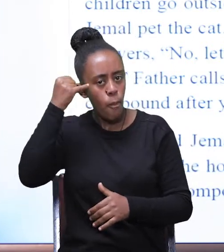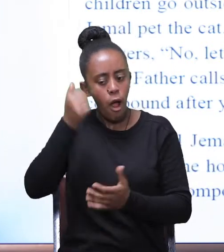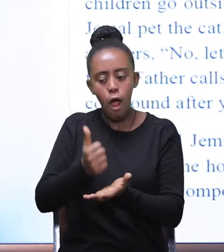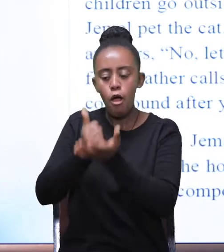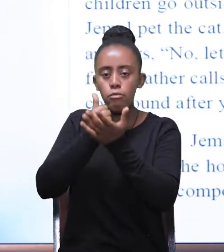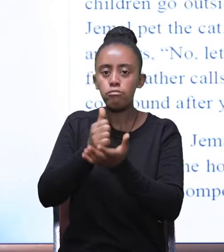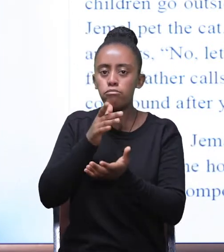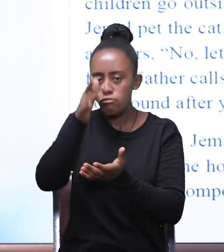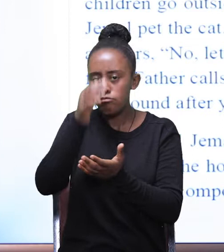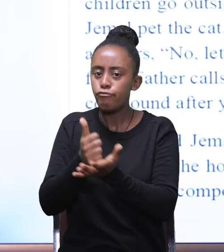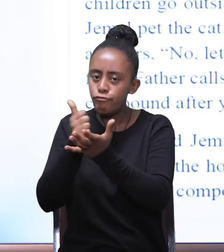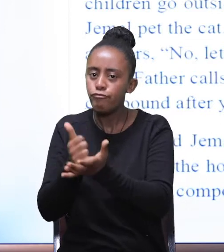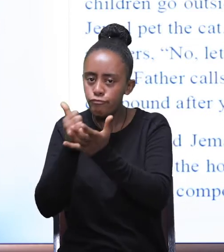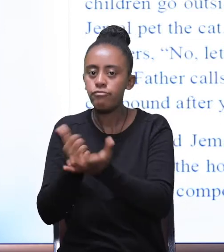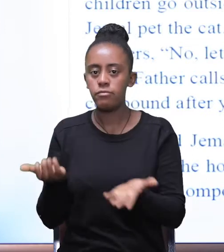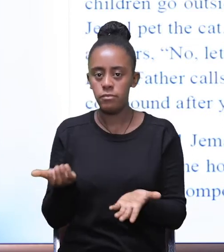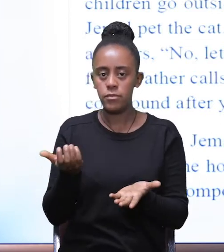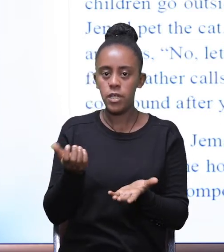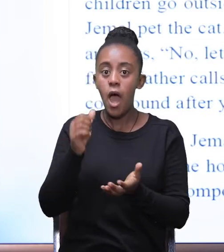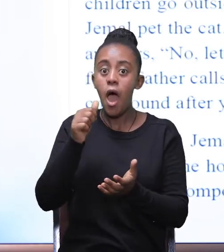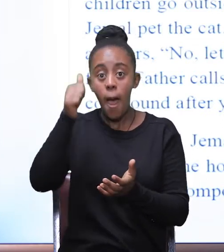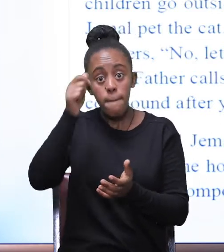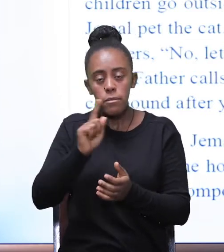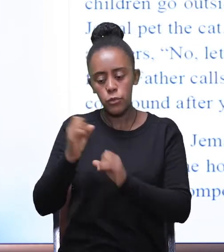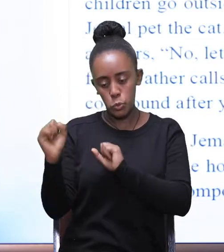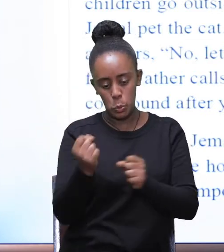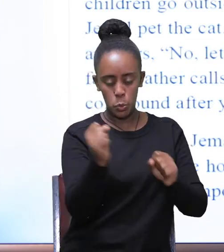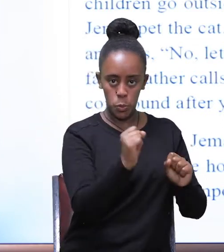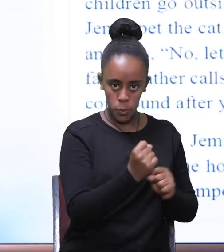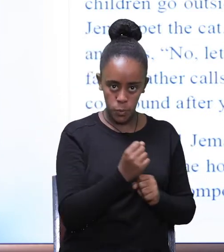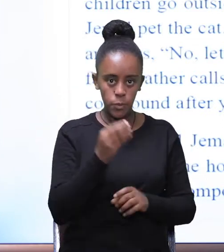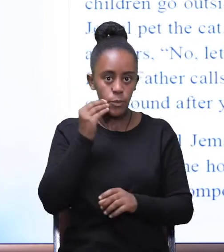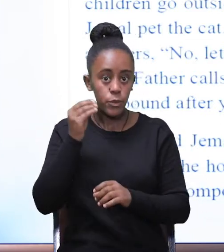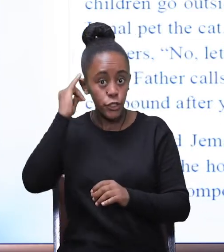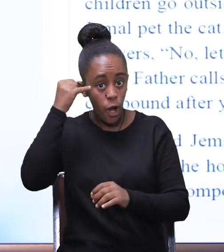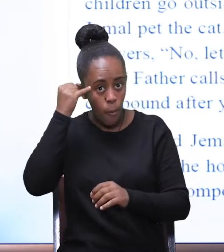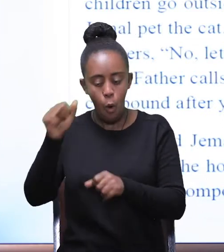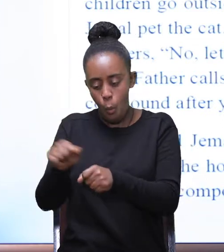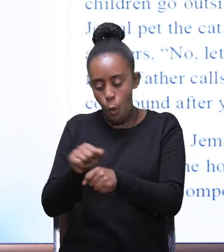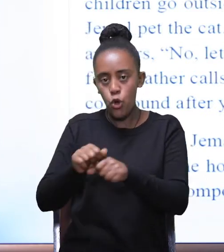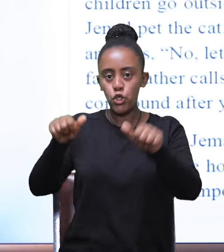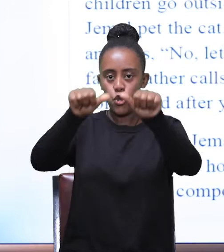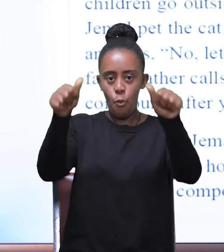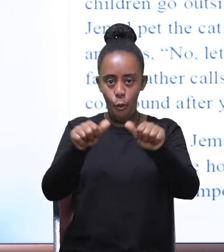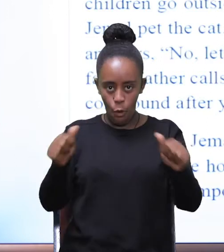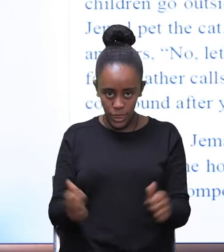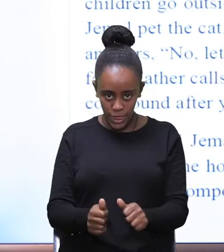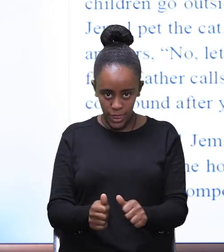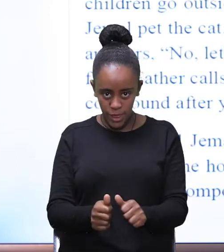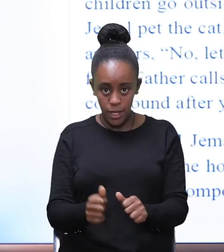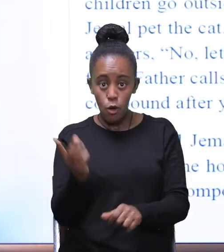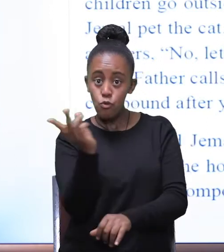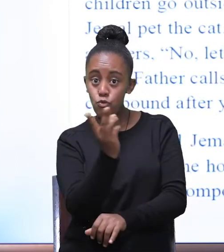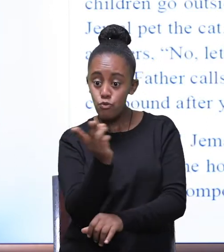and father. Ahmed sweeps the floor. Jamal washes the pots. The